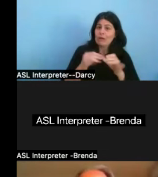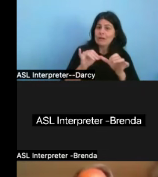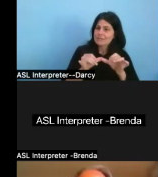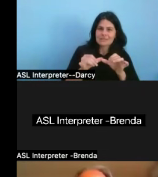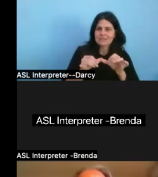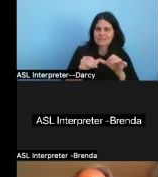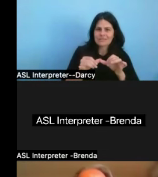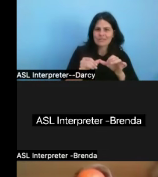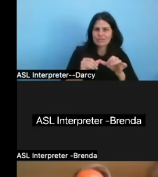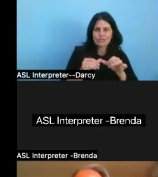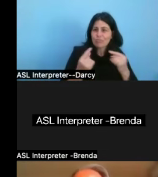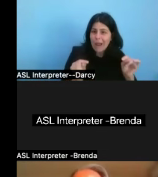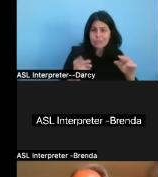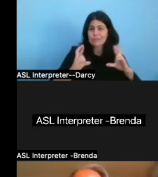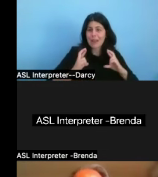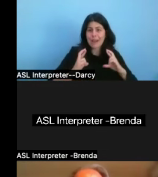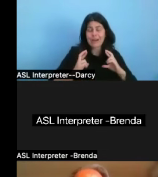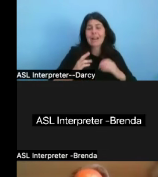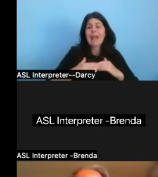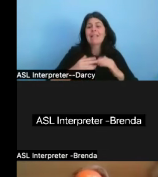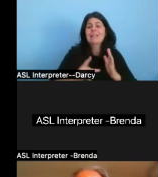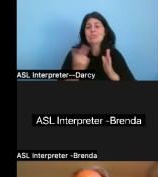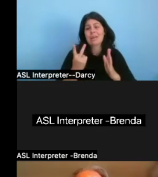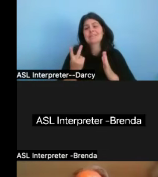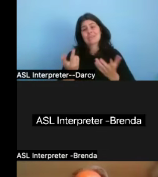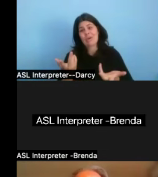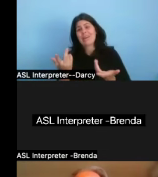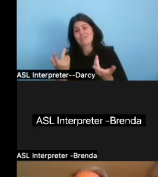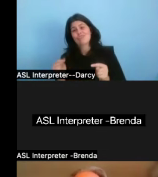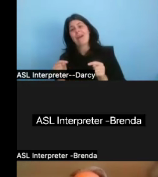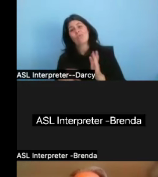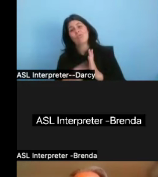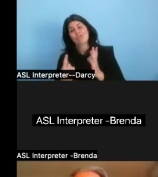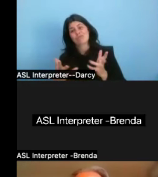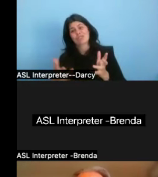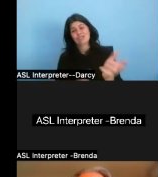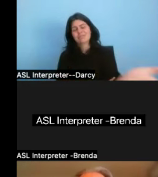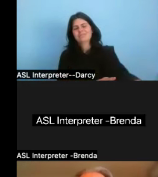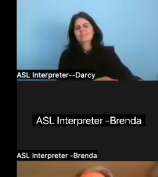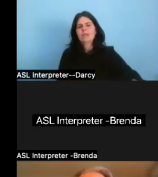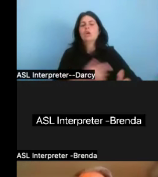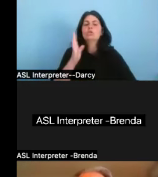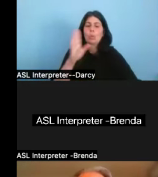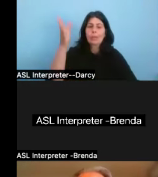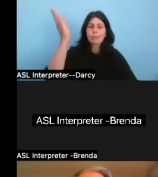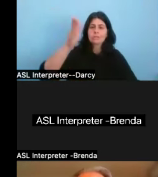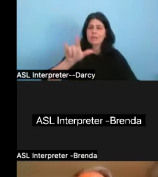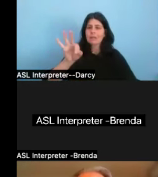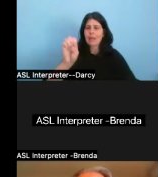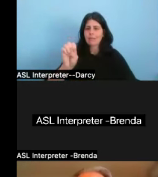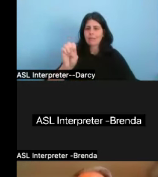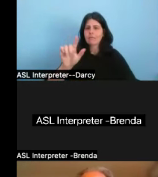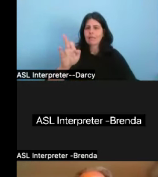least twice. And I'm working on number one. So I'll be presenting on lifeline